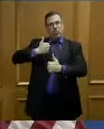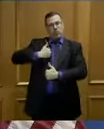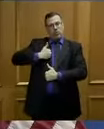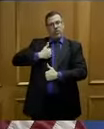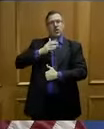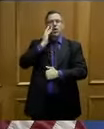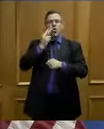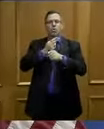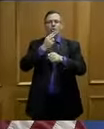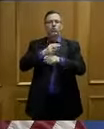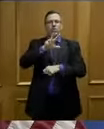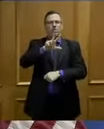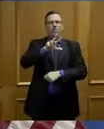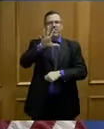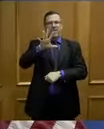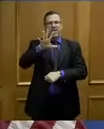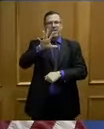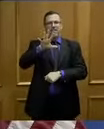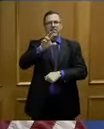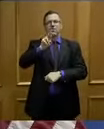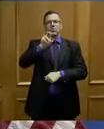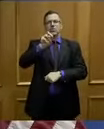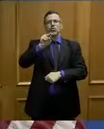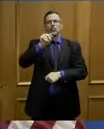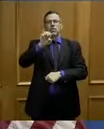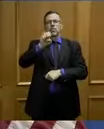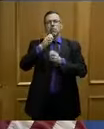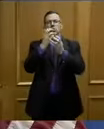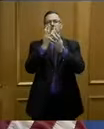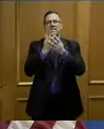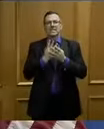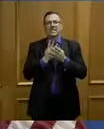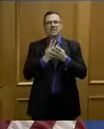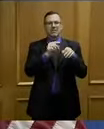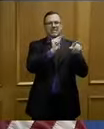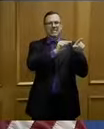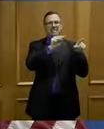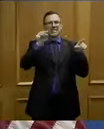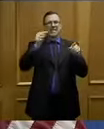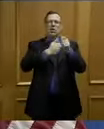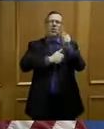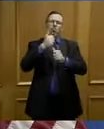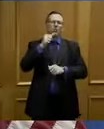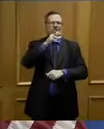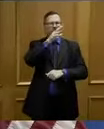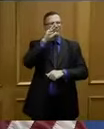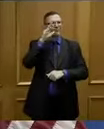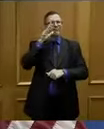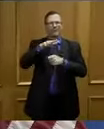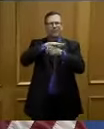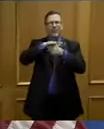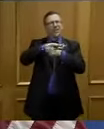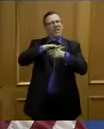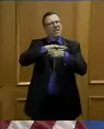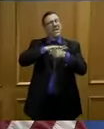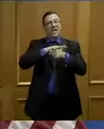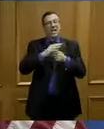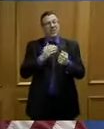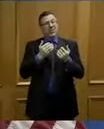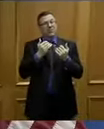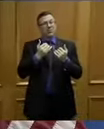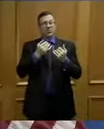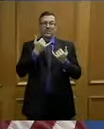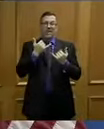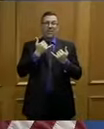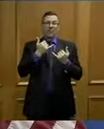remote assessment sites all across our state, mostly in our rural communities, as the virus spreads into